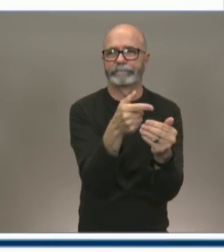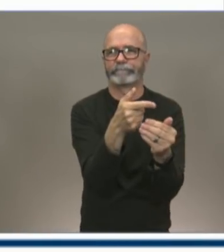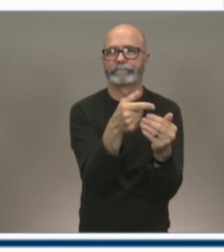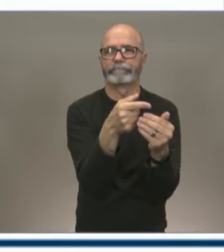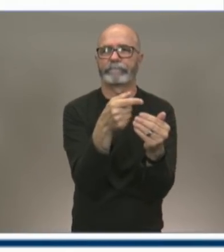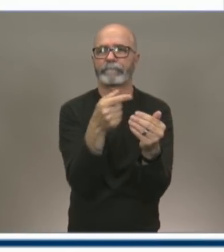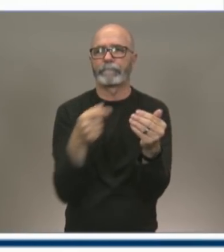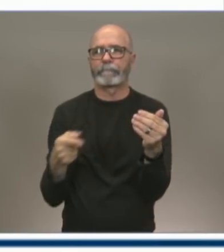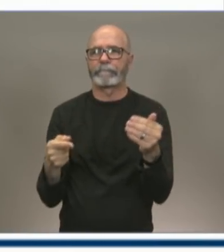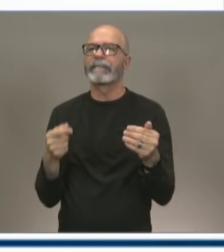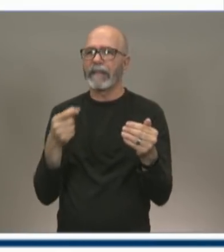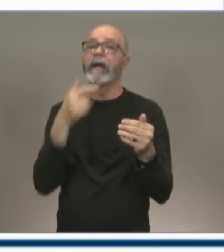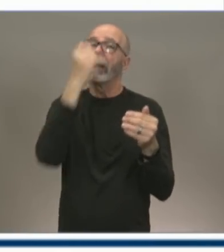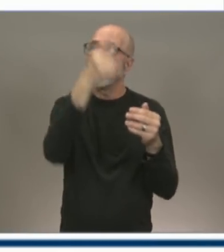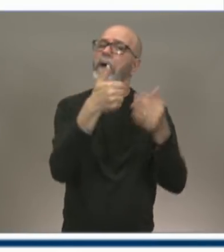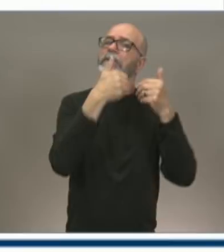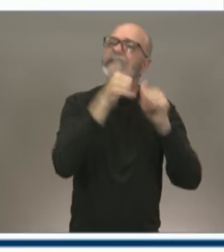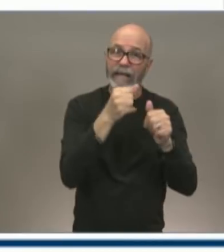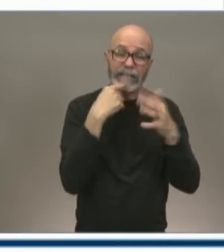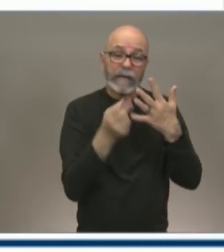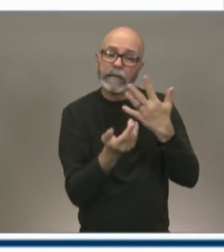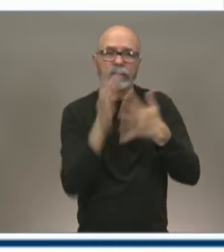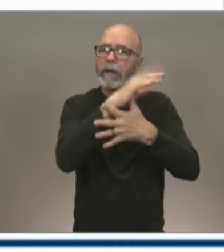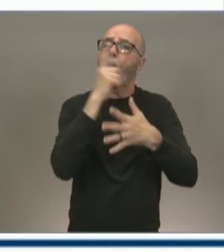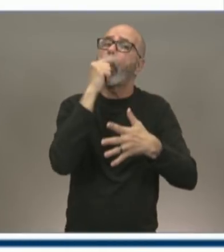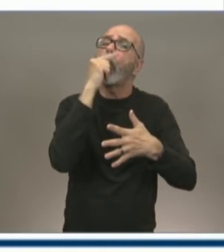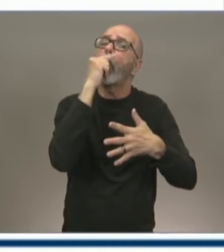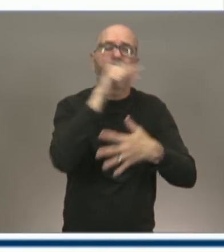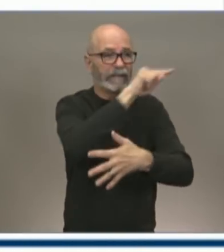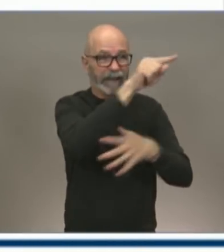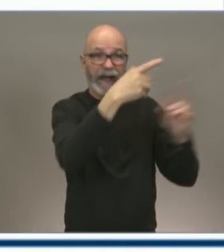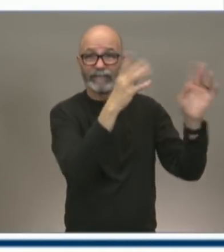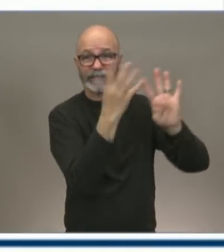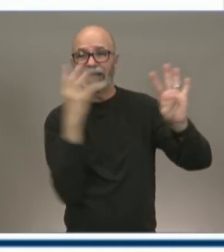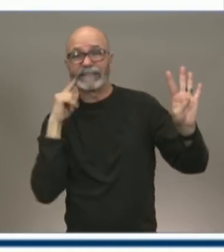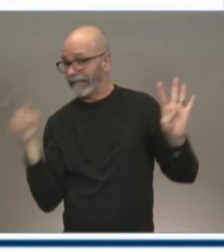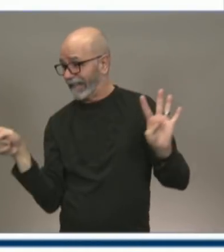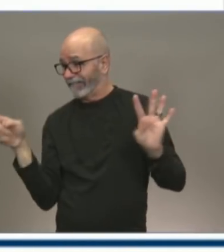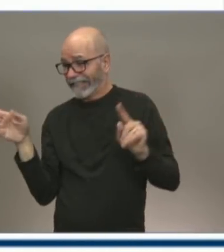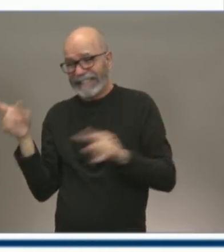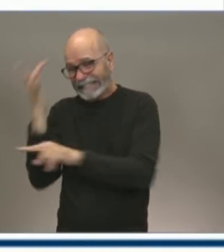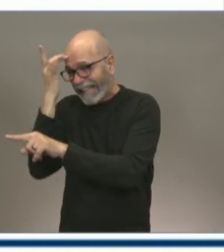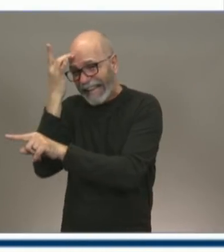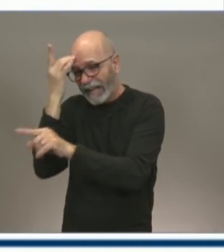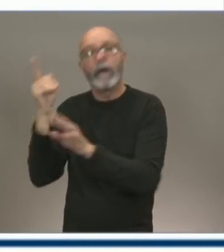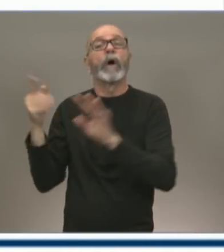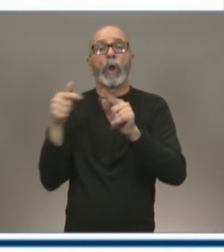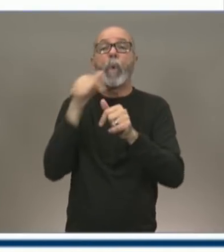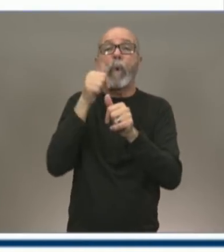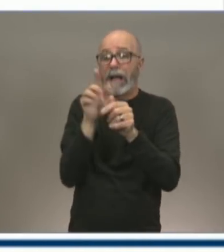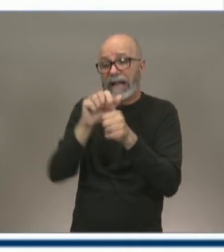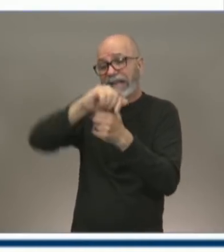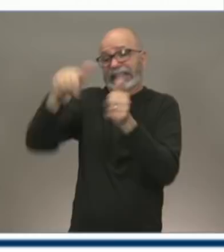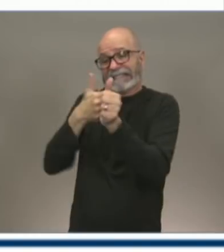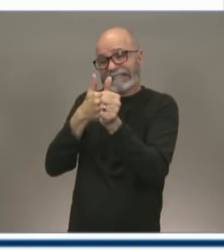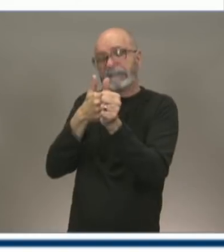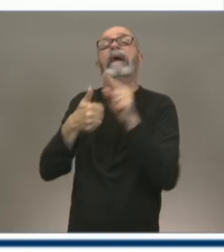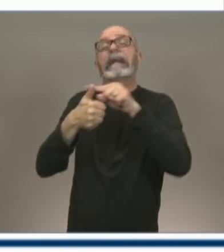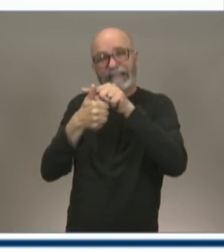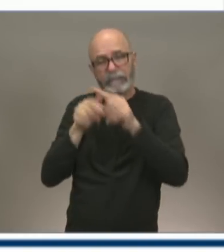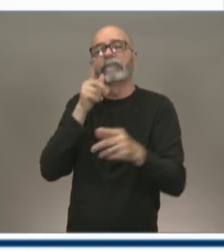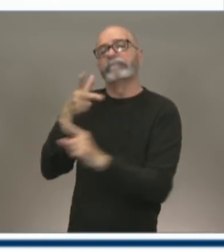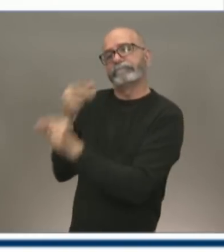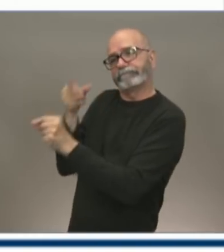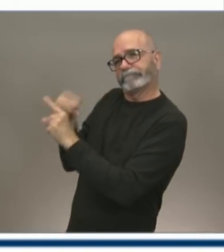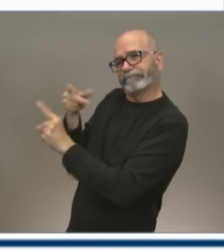priority groups. But if we don't, we'll go next down the line in terms of priority, and we will make sure that the vaccine goes into somebody's arms rather than be